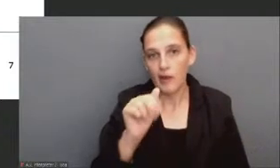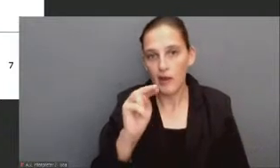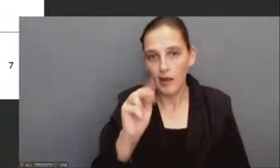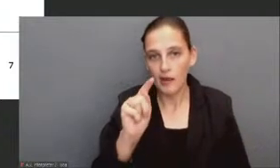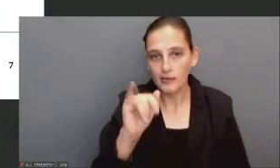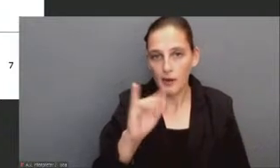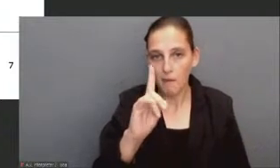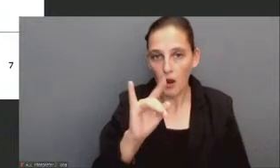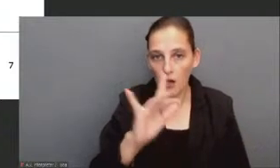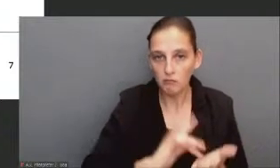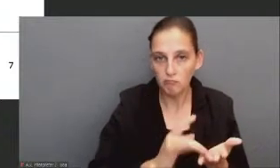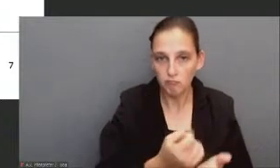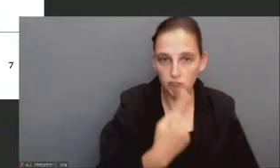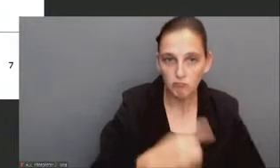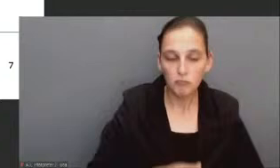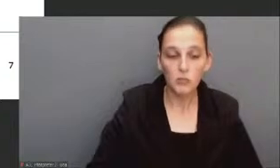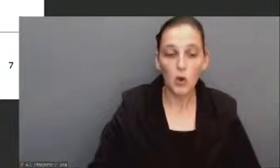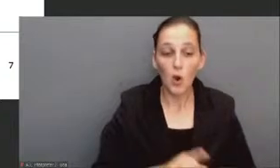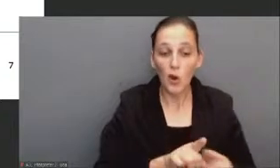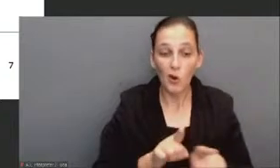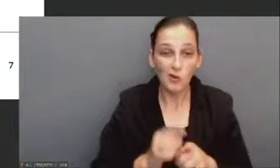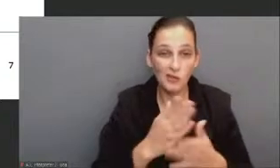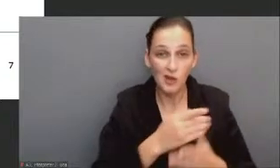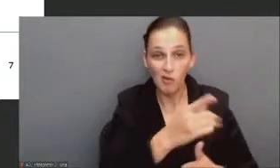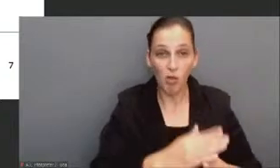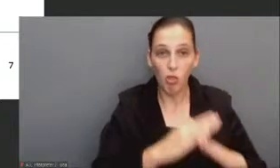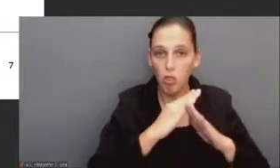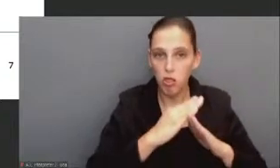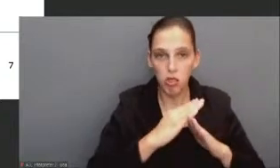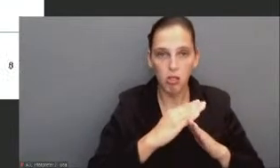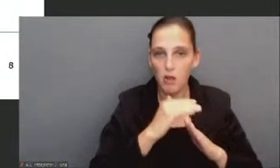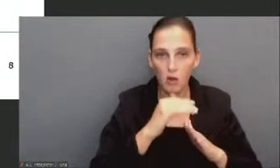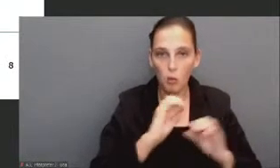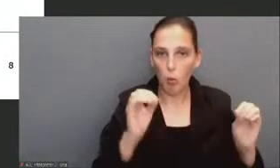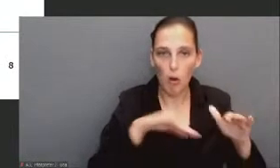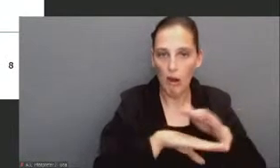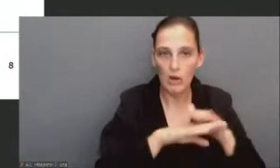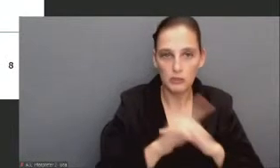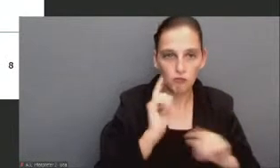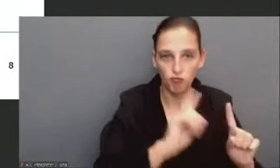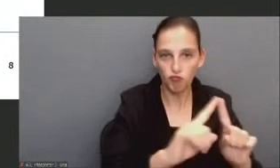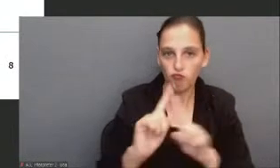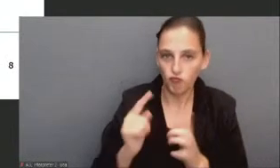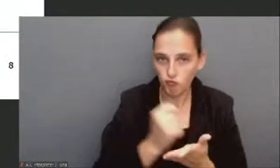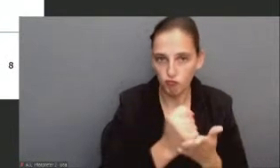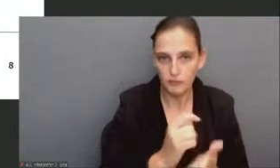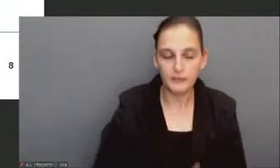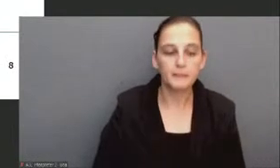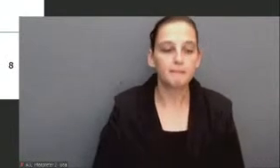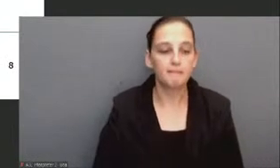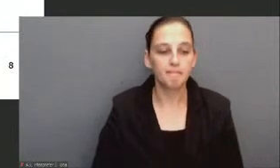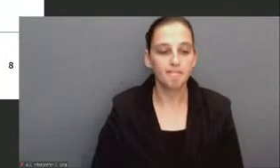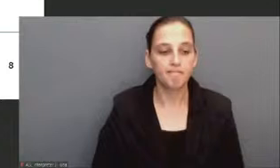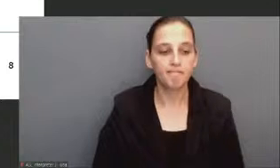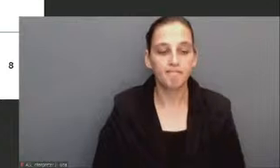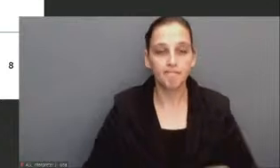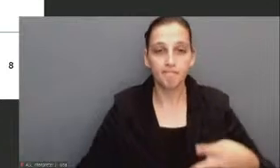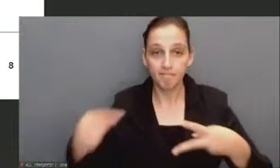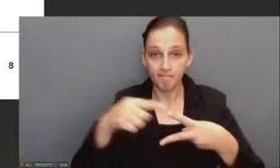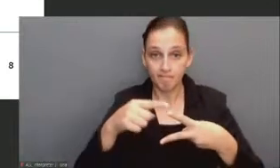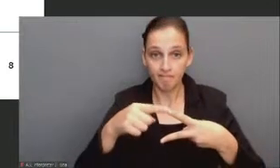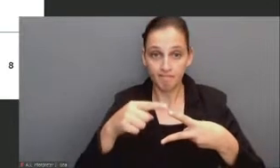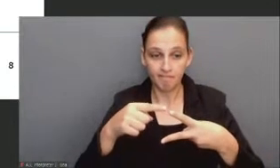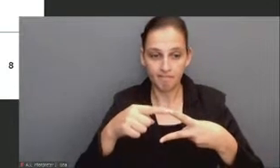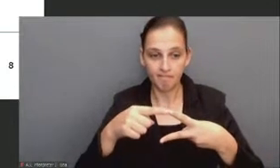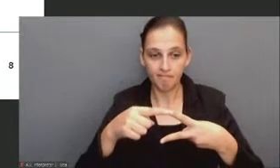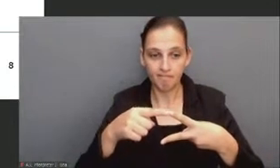to and utilization of therapeutics. So on the next slide, for problem statement 1, we had